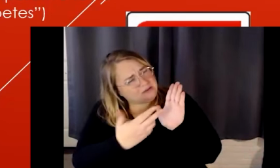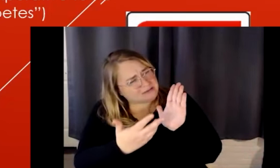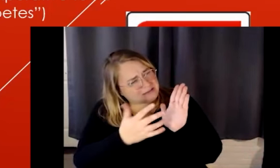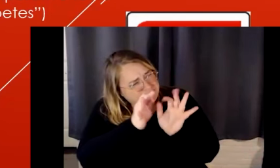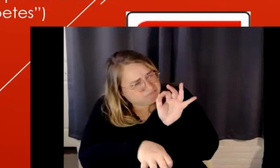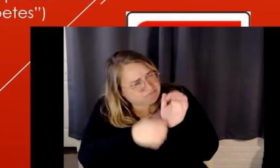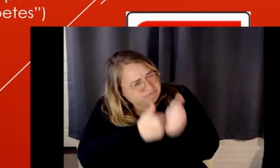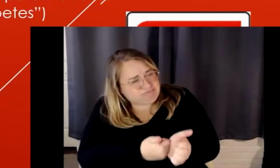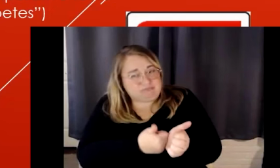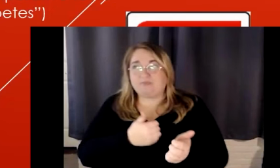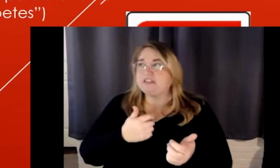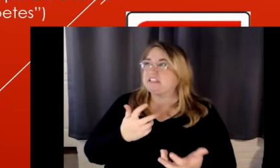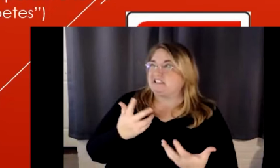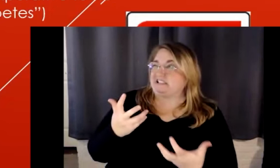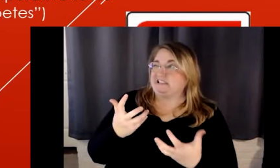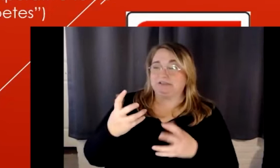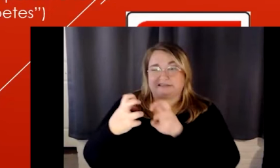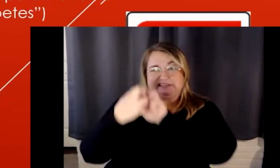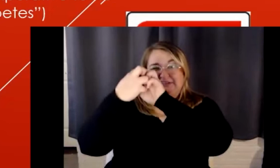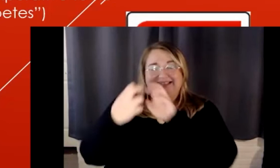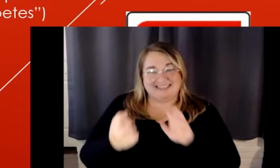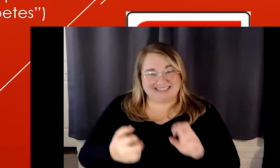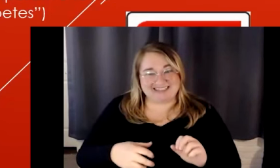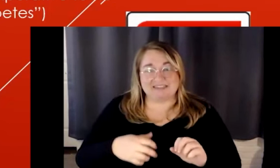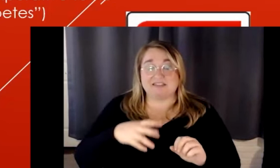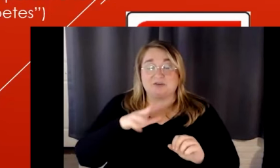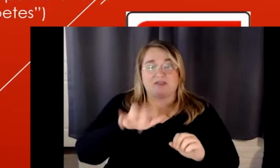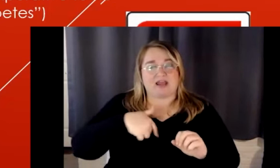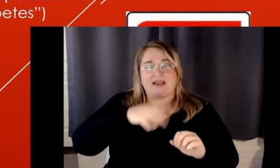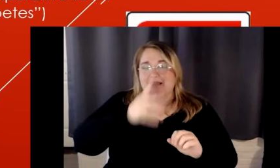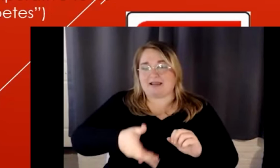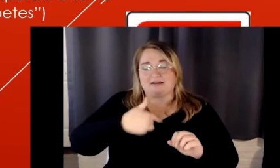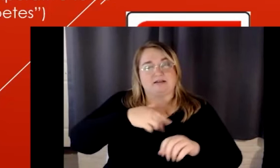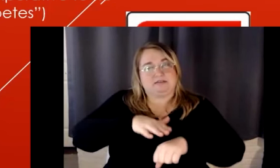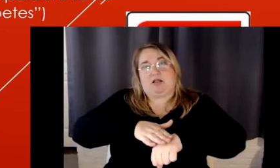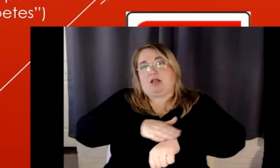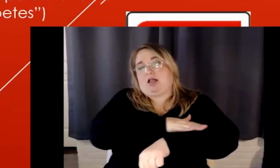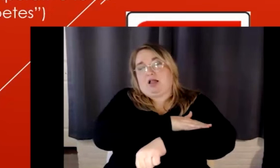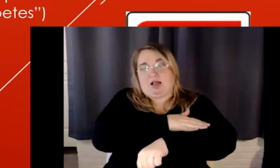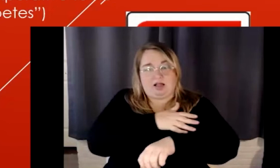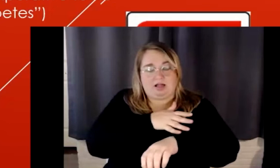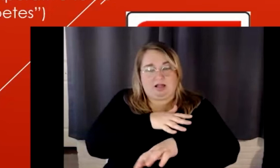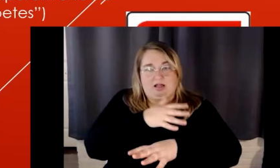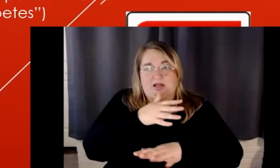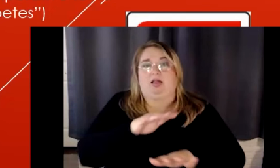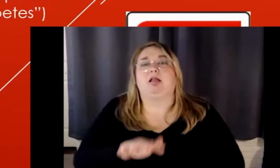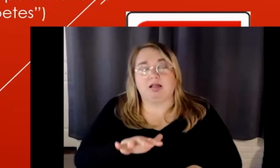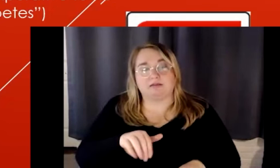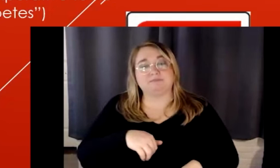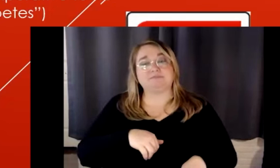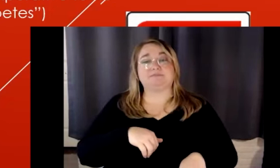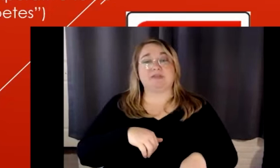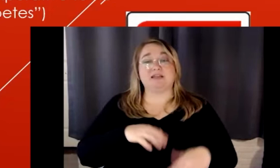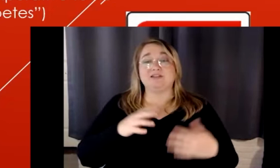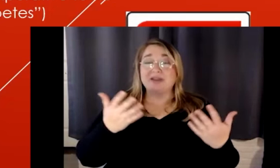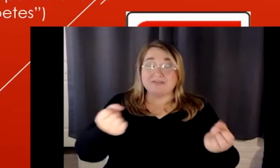So I slowed way down to that. All right, so point is, we're leaving, we've got a whole bunch of adults